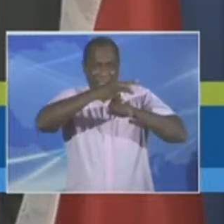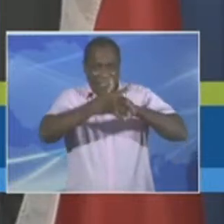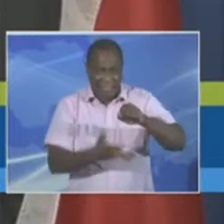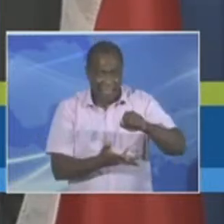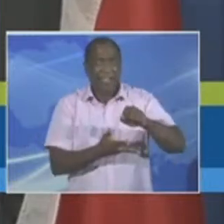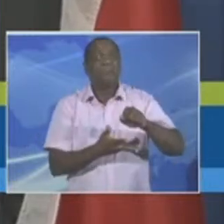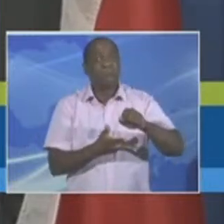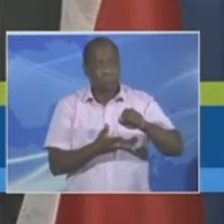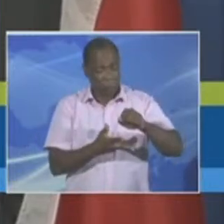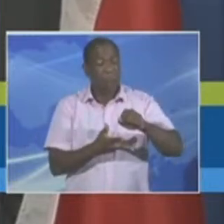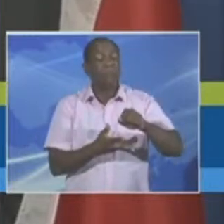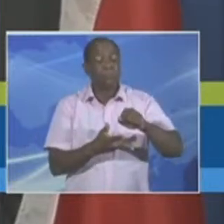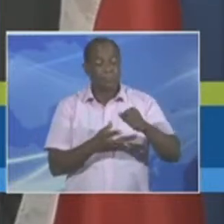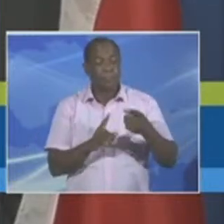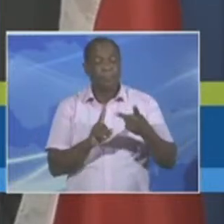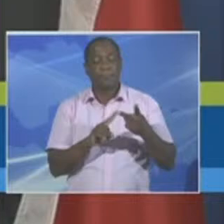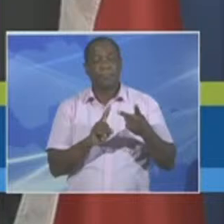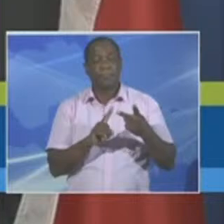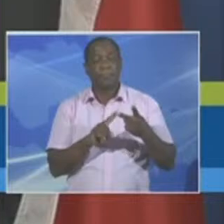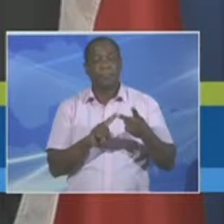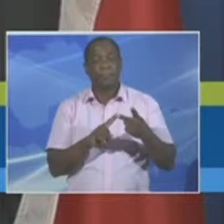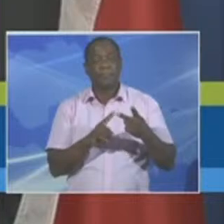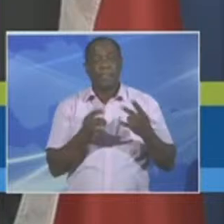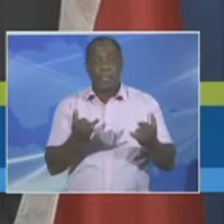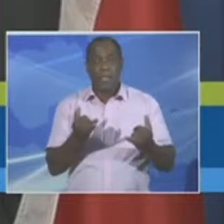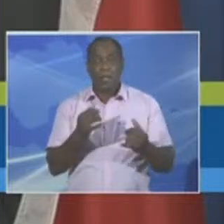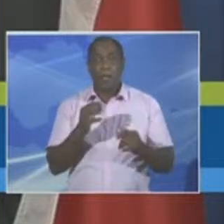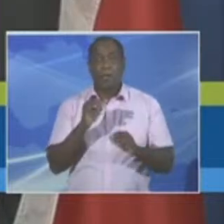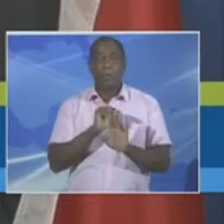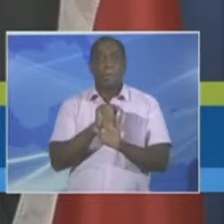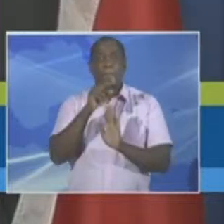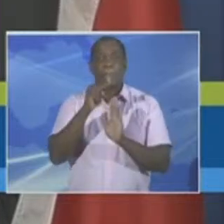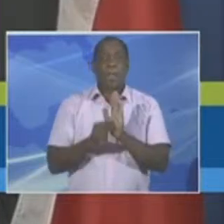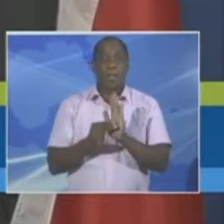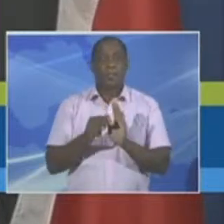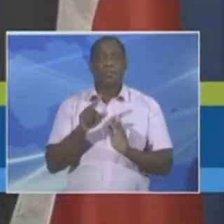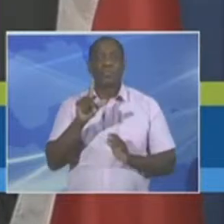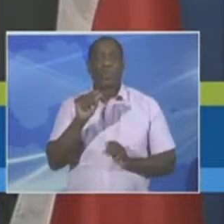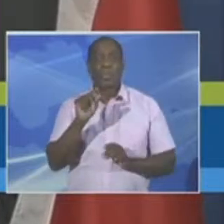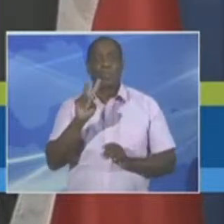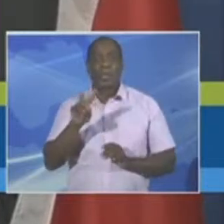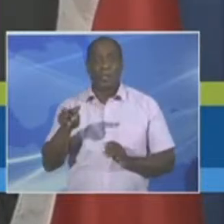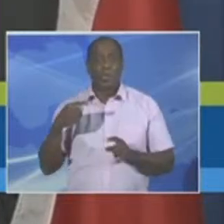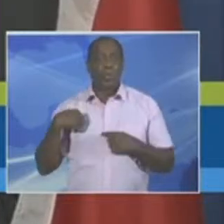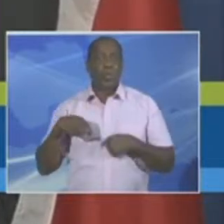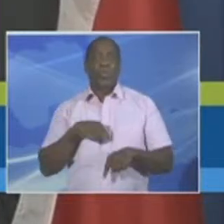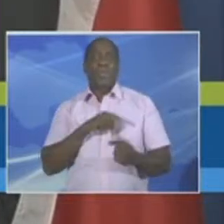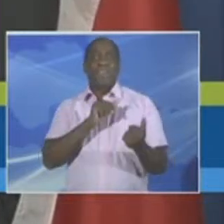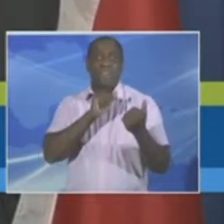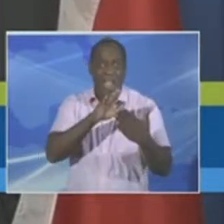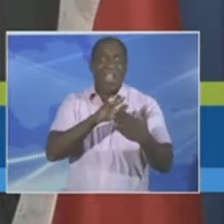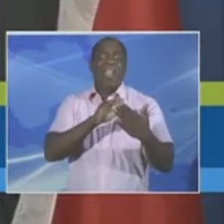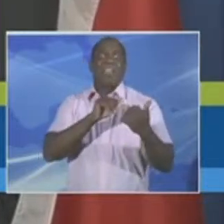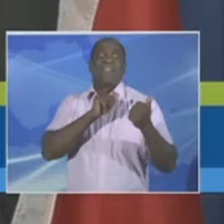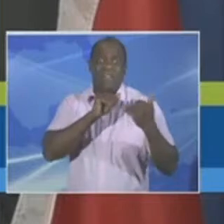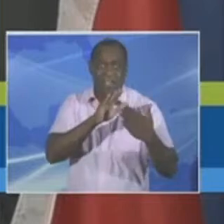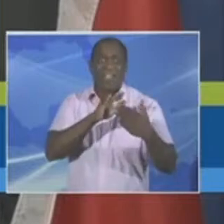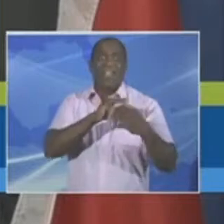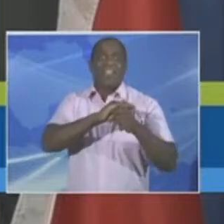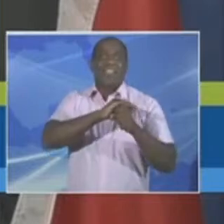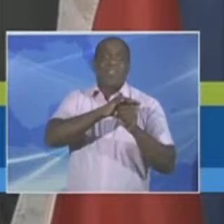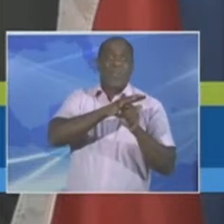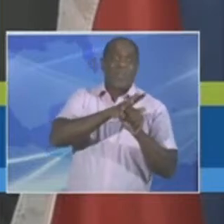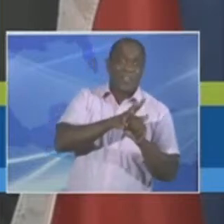mid-March of 2022, we have been fighting this threat, winning most of the wars,